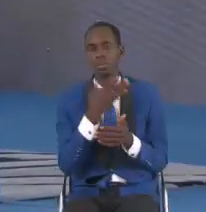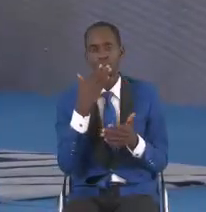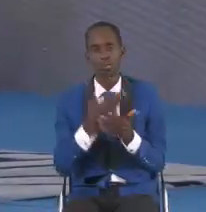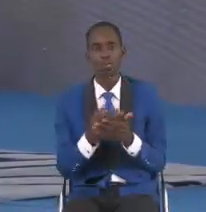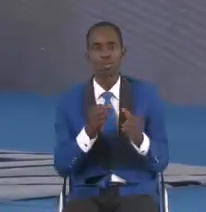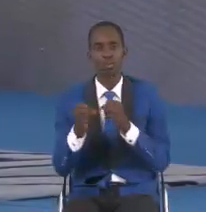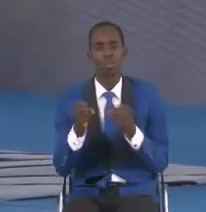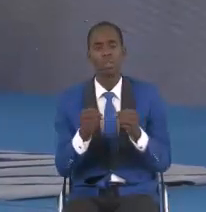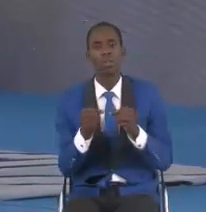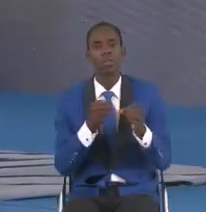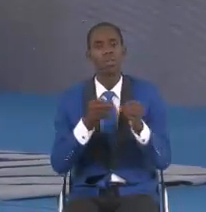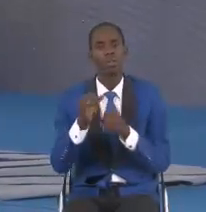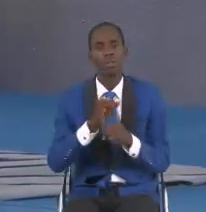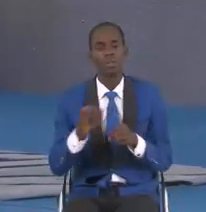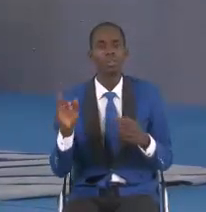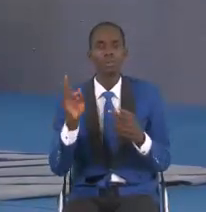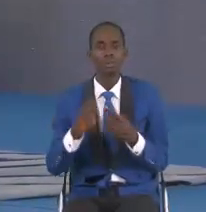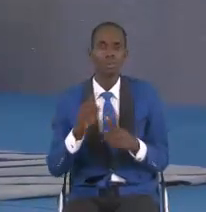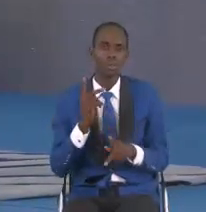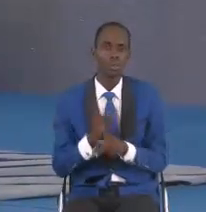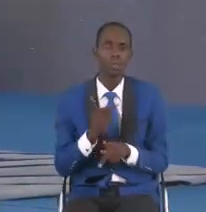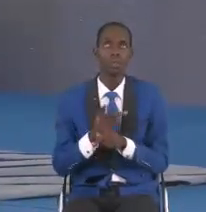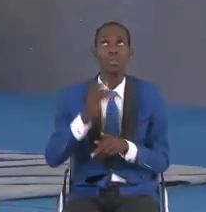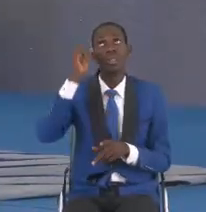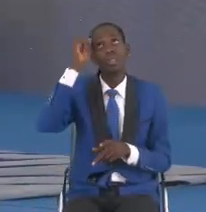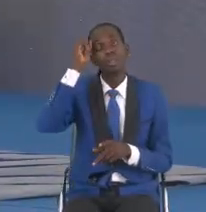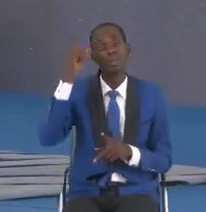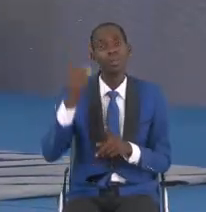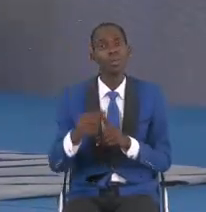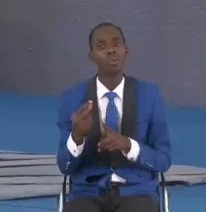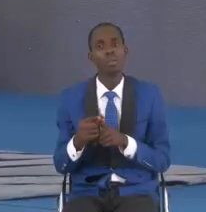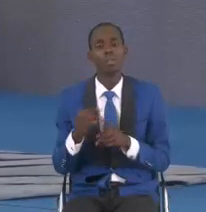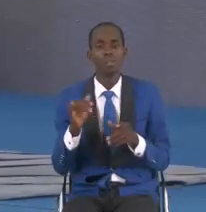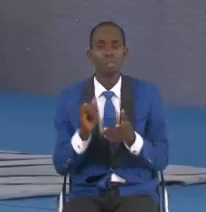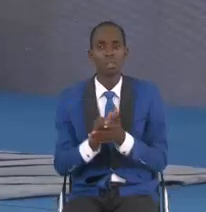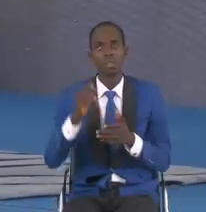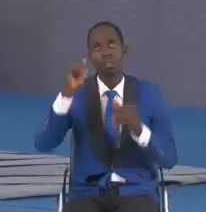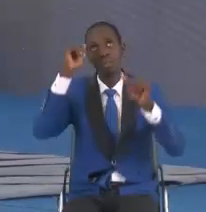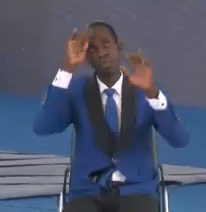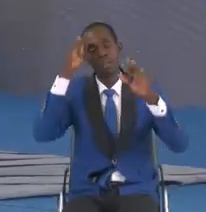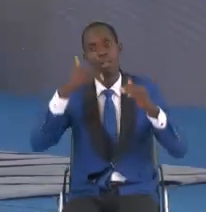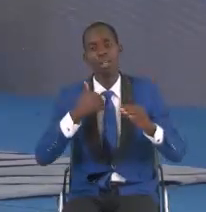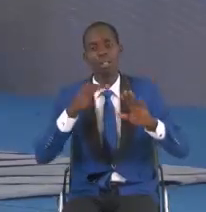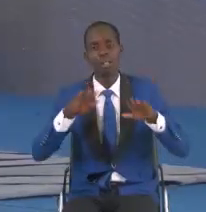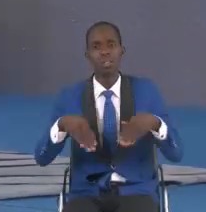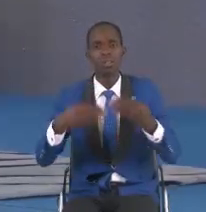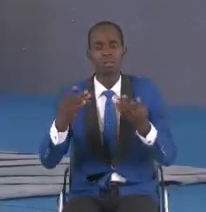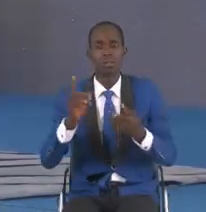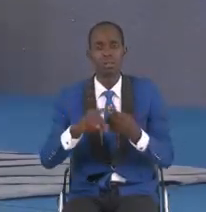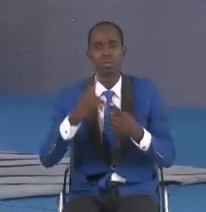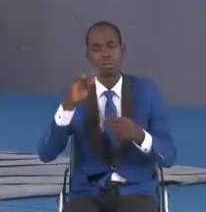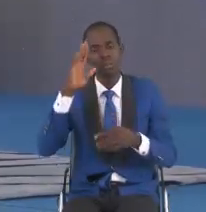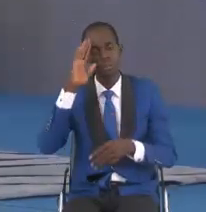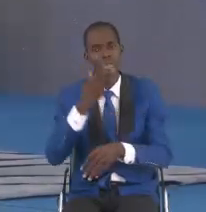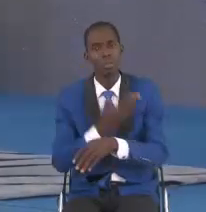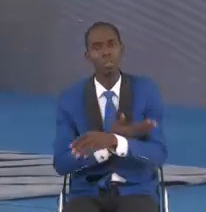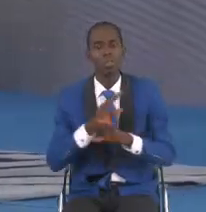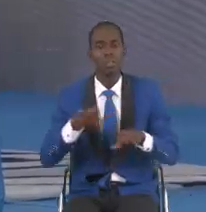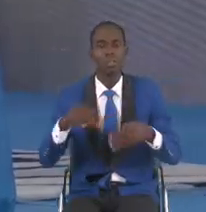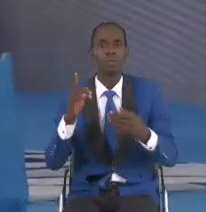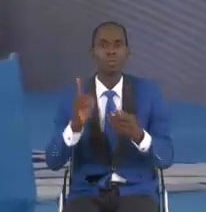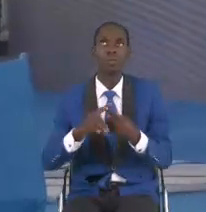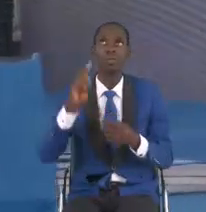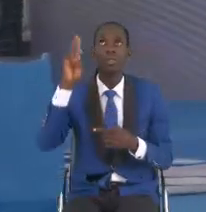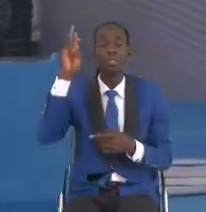to maintain the word that the Father had delivered to the Son and delivered to him,